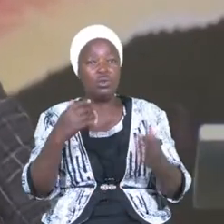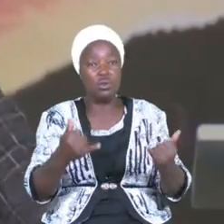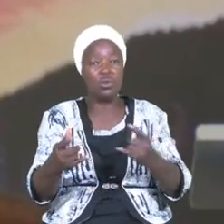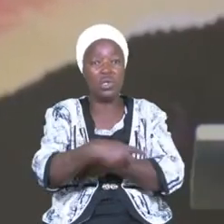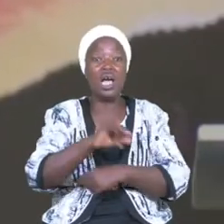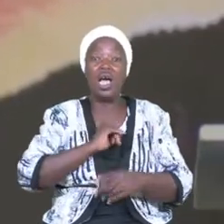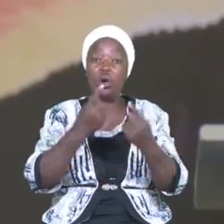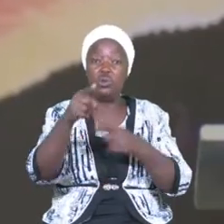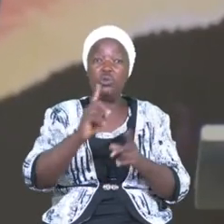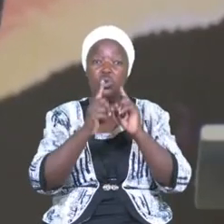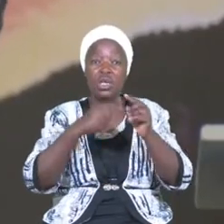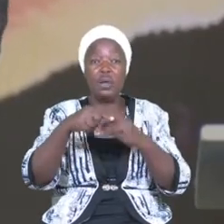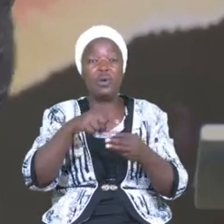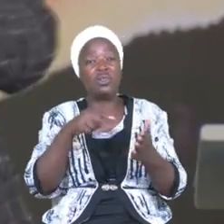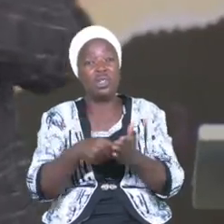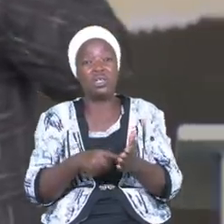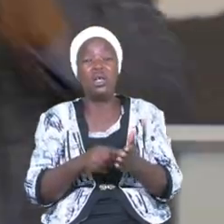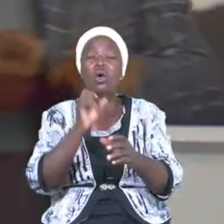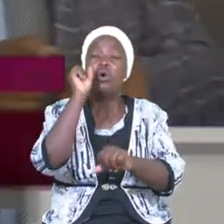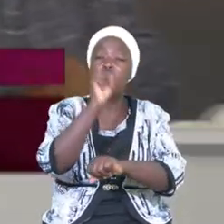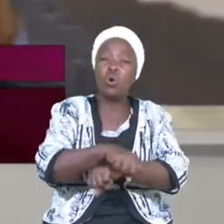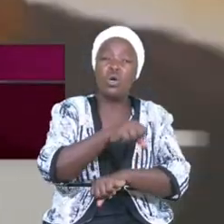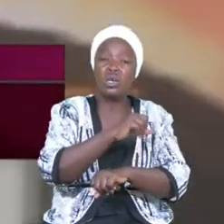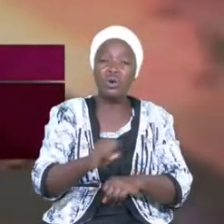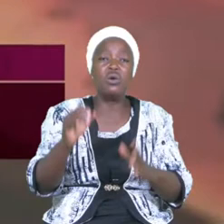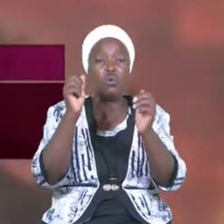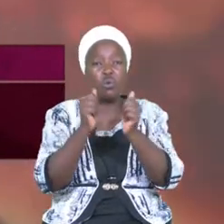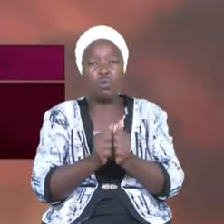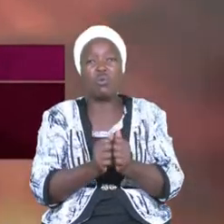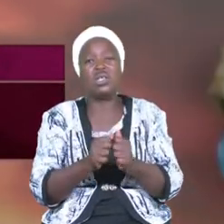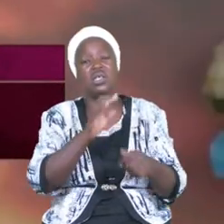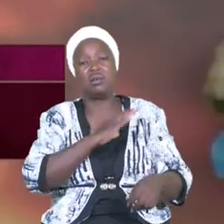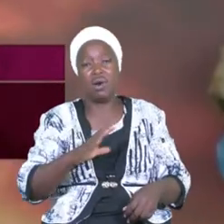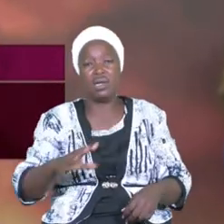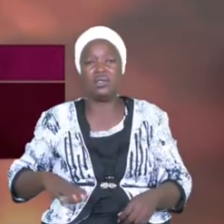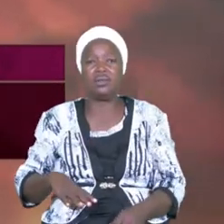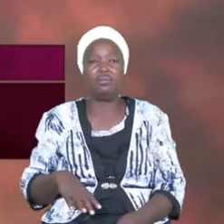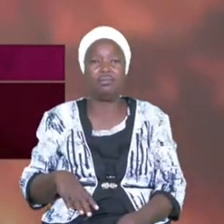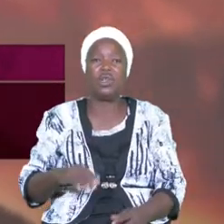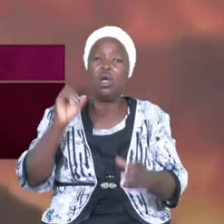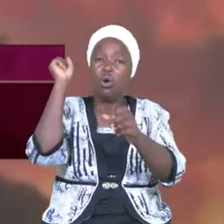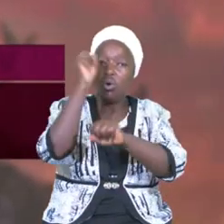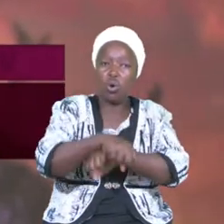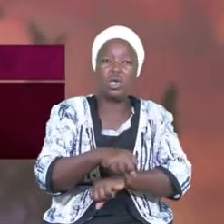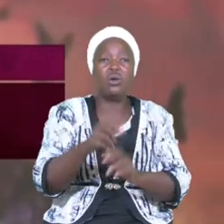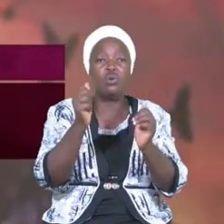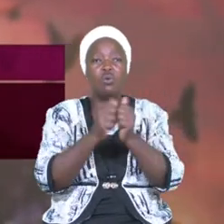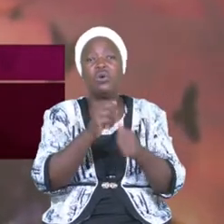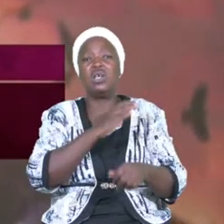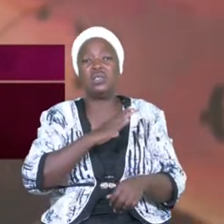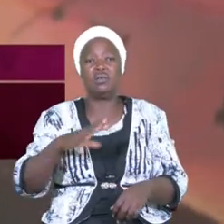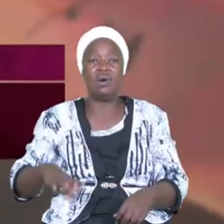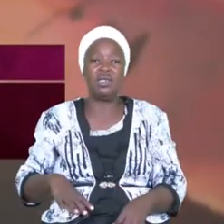about this, conquering with Christ. Conquering with